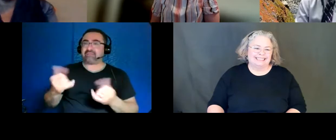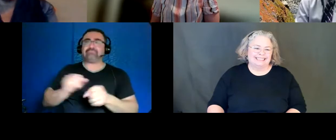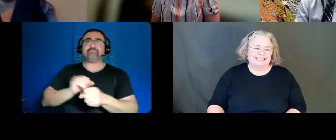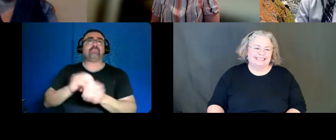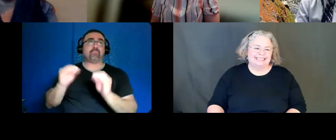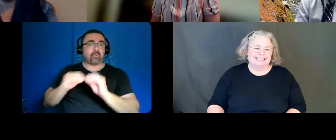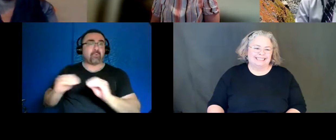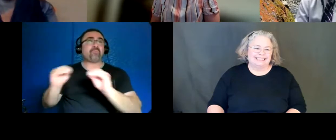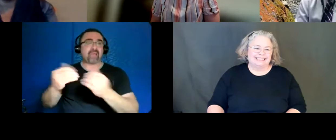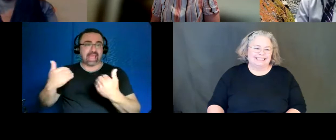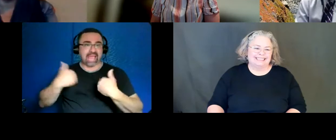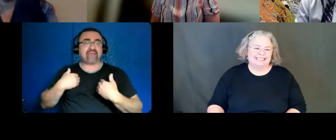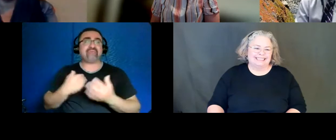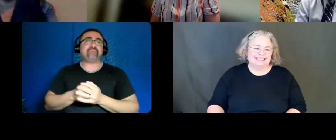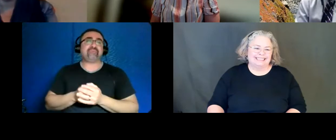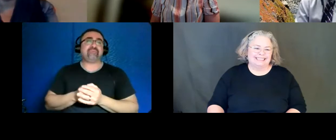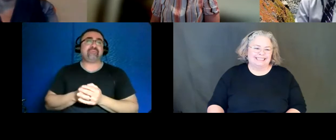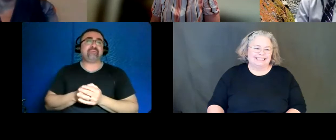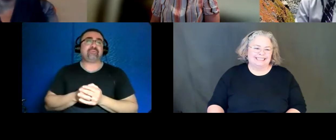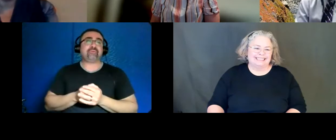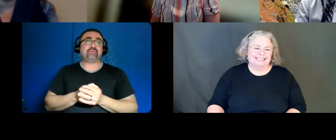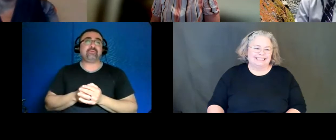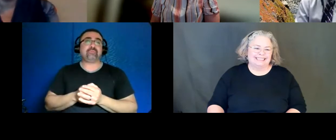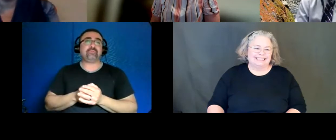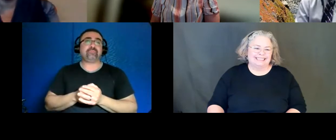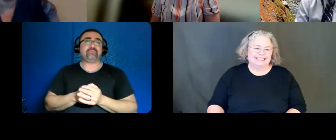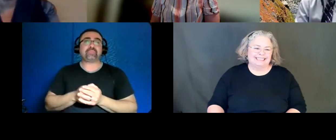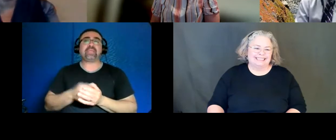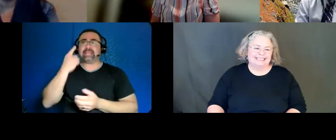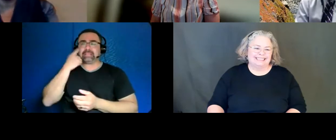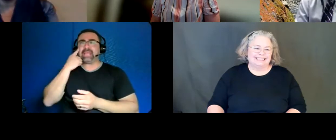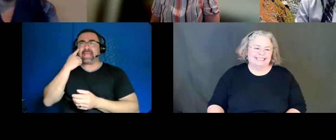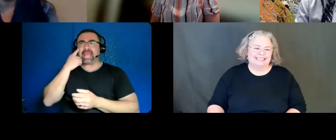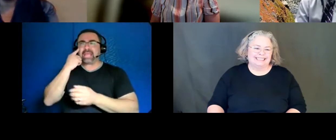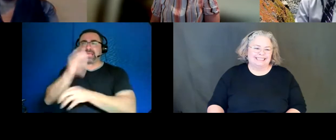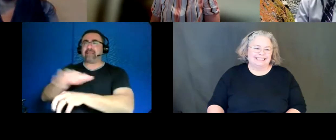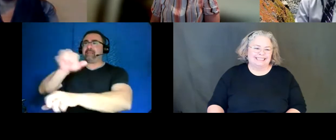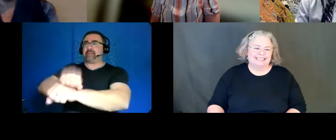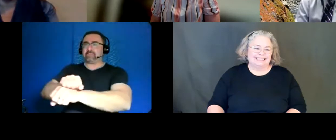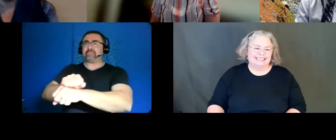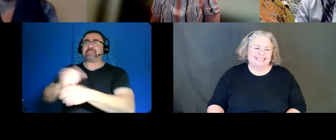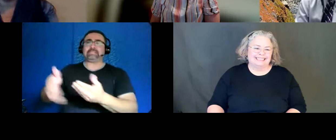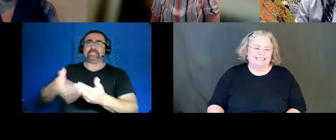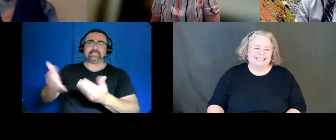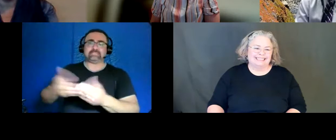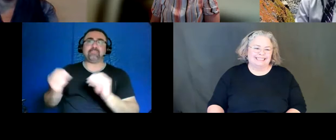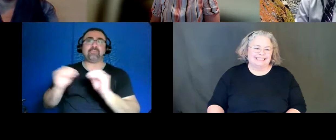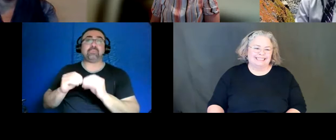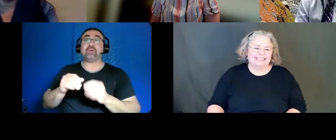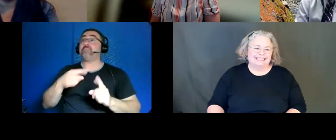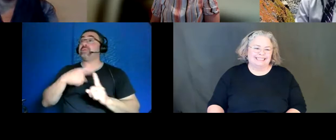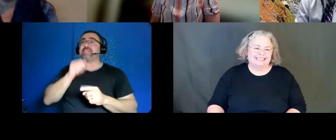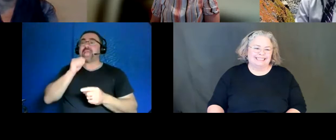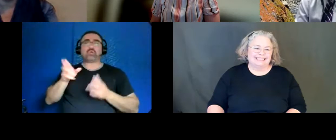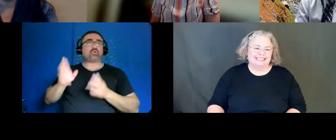I think clinics and appointments will be a lot more available. And also it's not as urgent